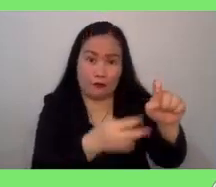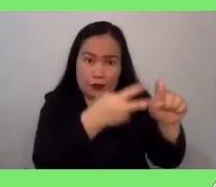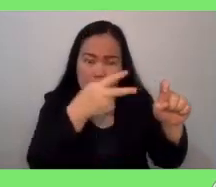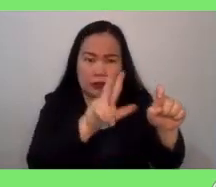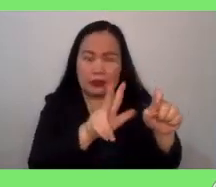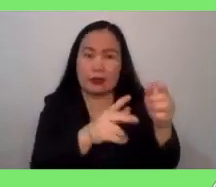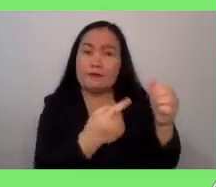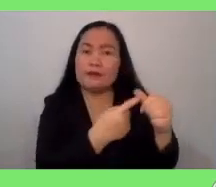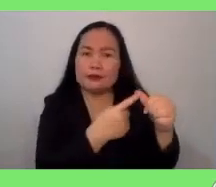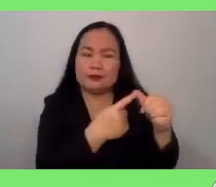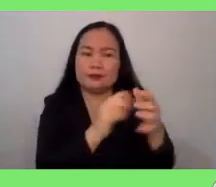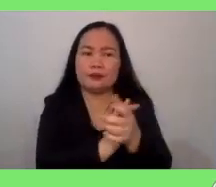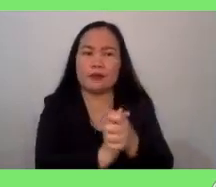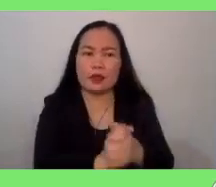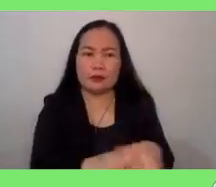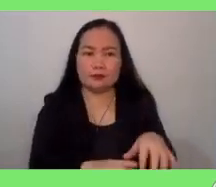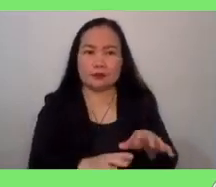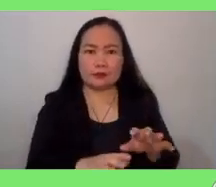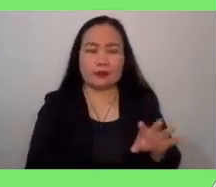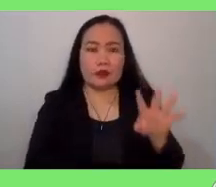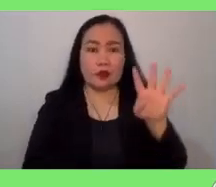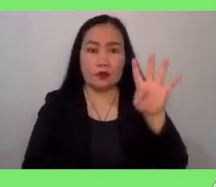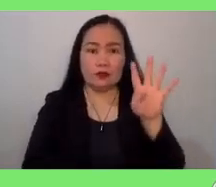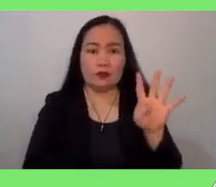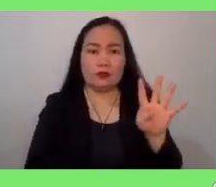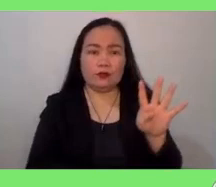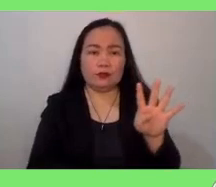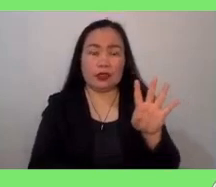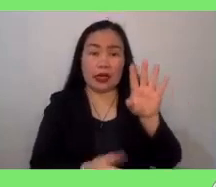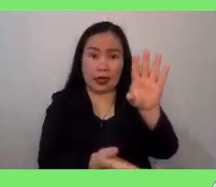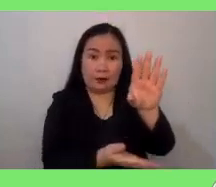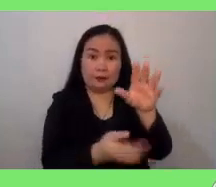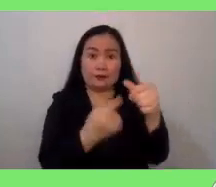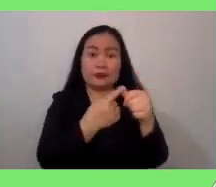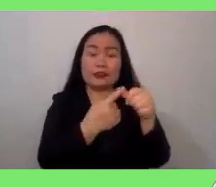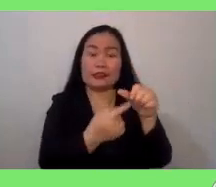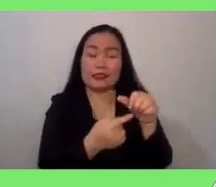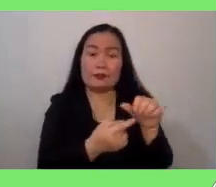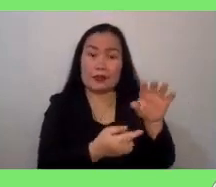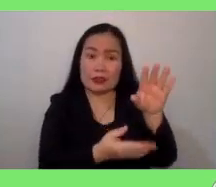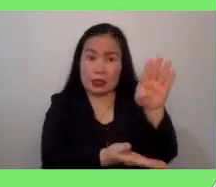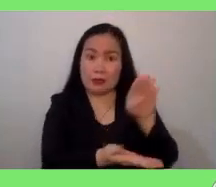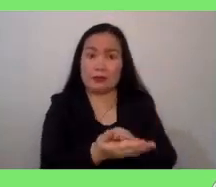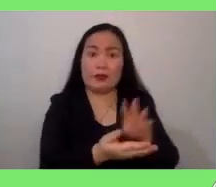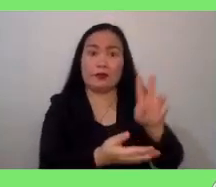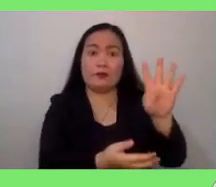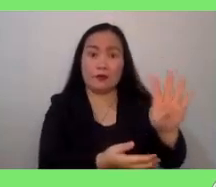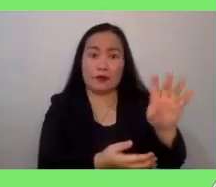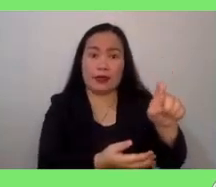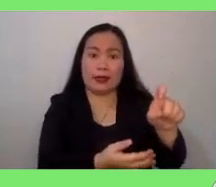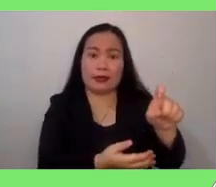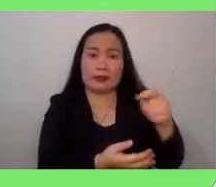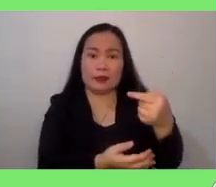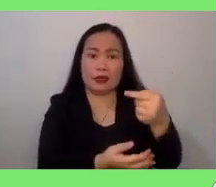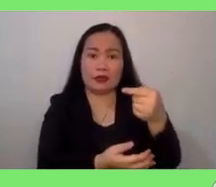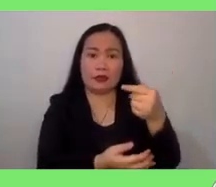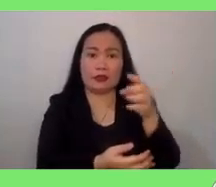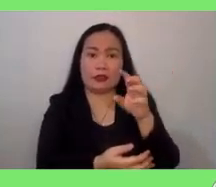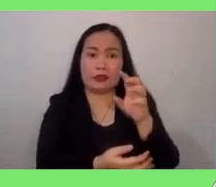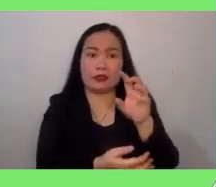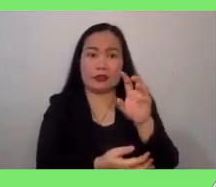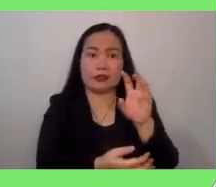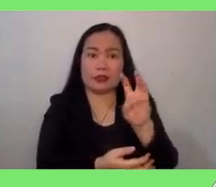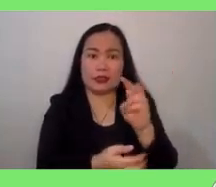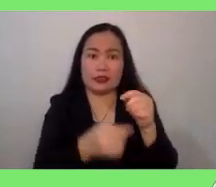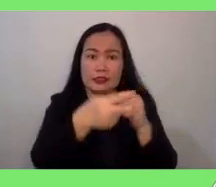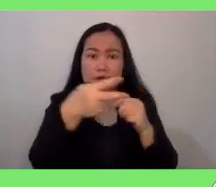to 3. Now, for x is equal to 3, so first step, copy your given, of course. So, 4x minus 6 is equal to 10.